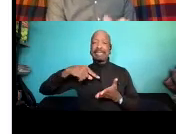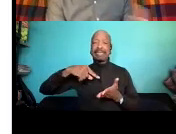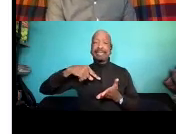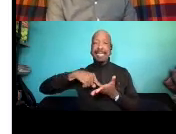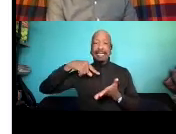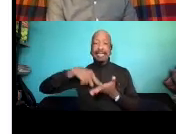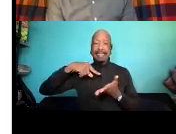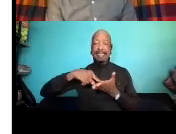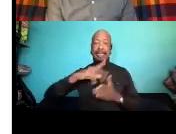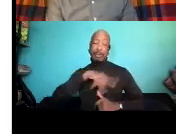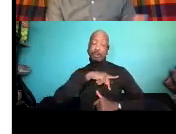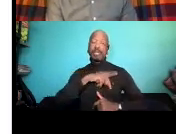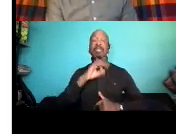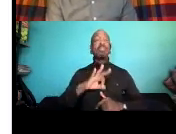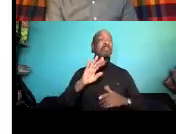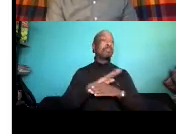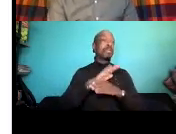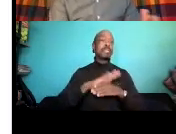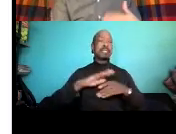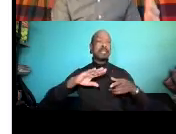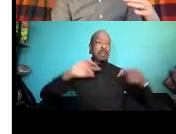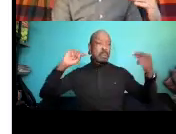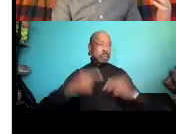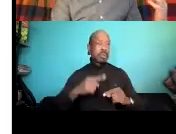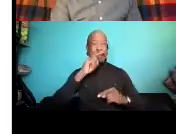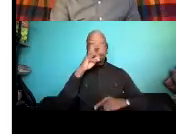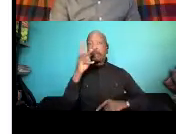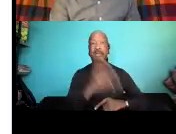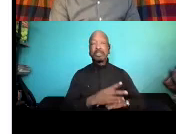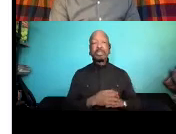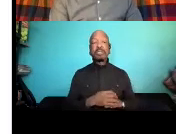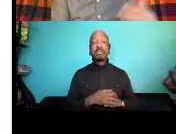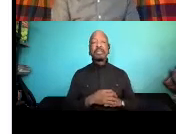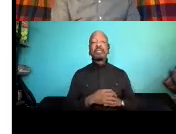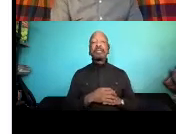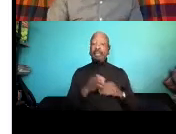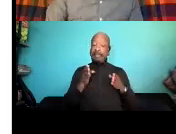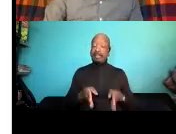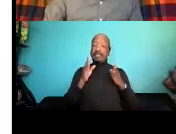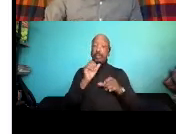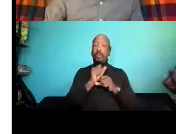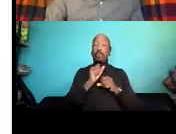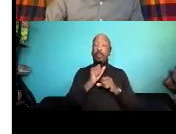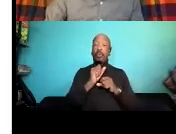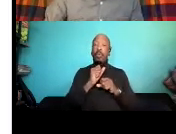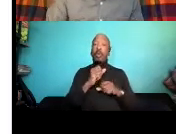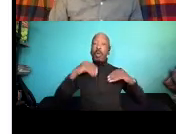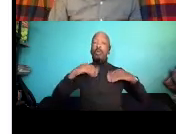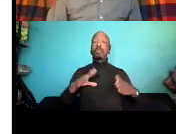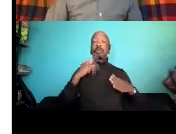causes harm through negligence or recklessness, individual worker owners will, in theory, be protected from